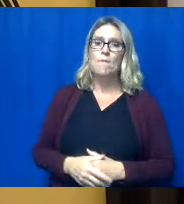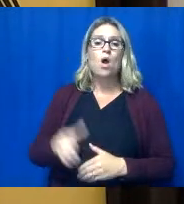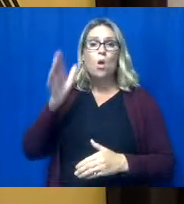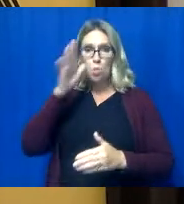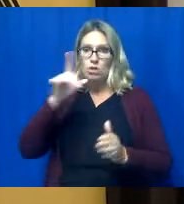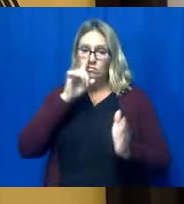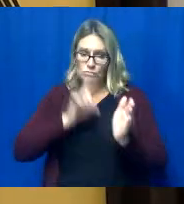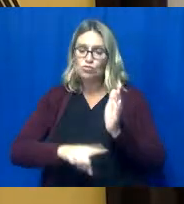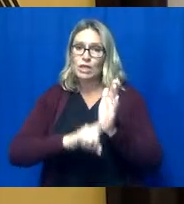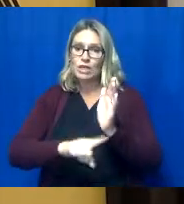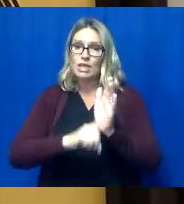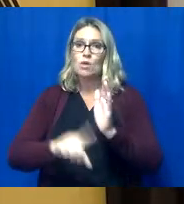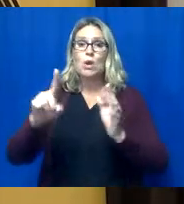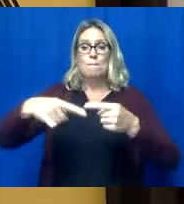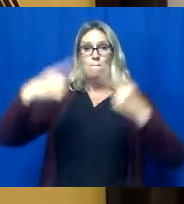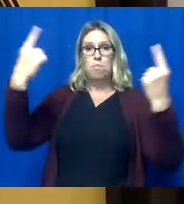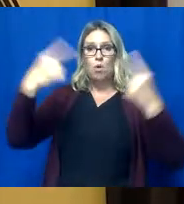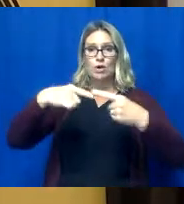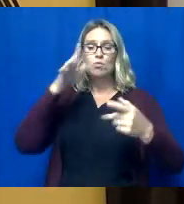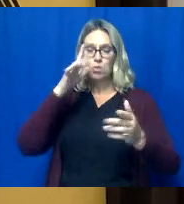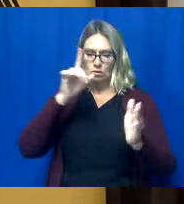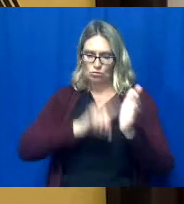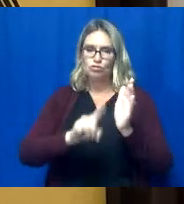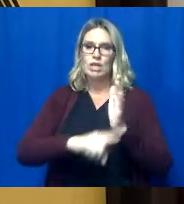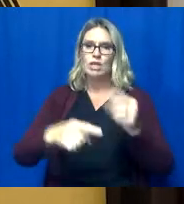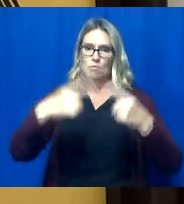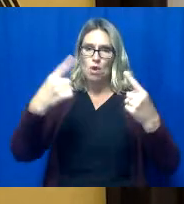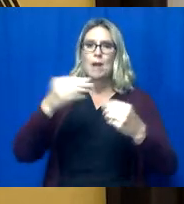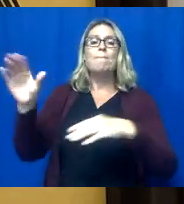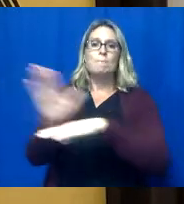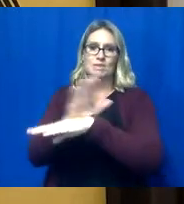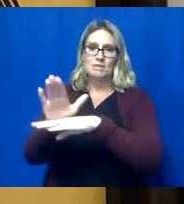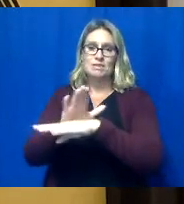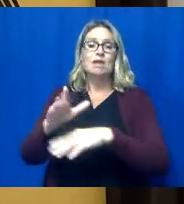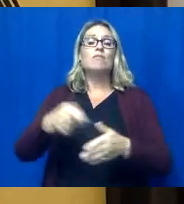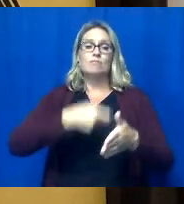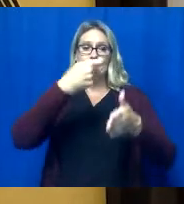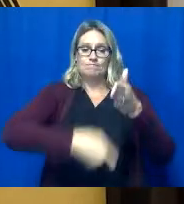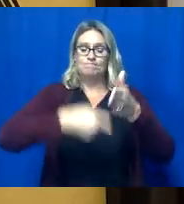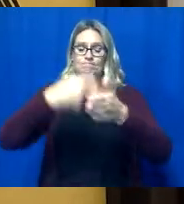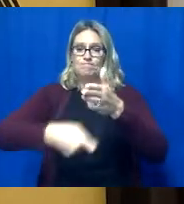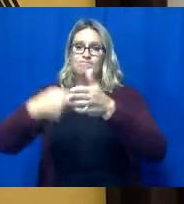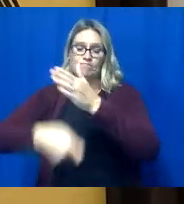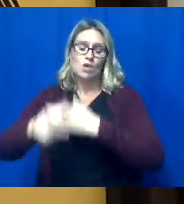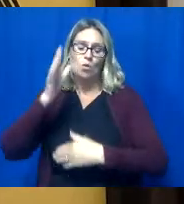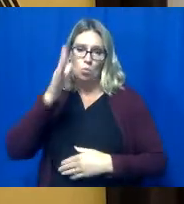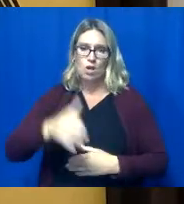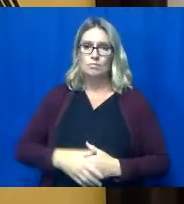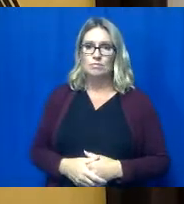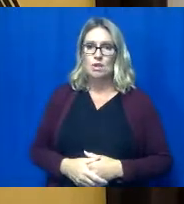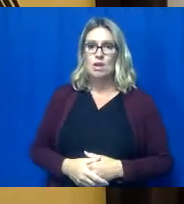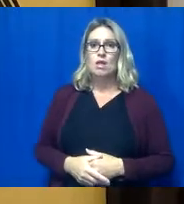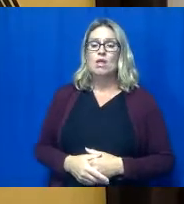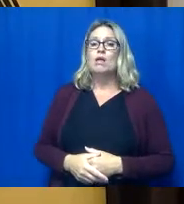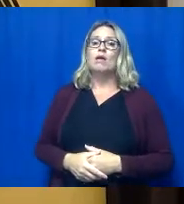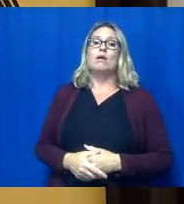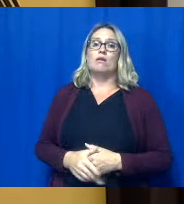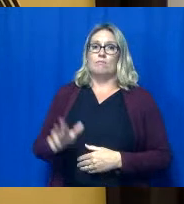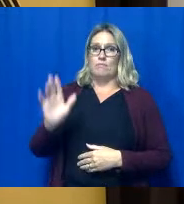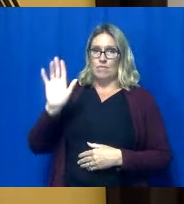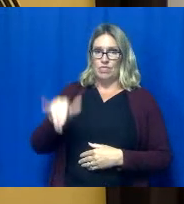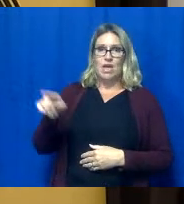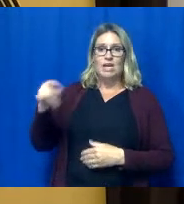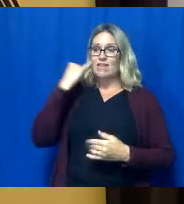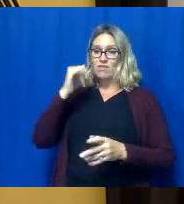conducted at the borders and at businesses, and fines will be issued. Under the mandatory order, for each instance of